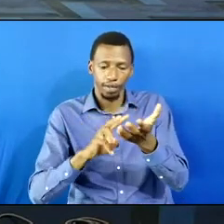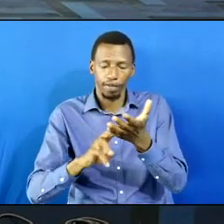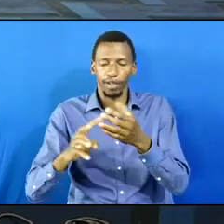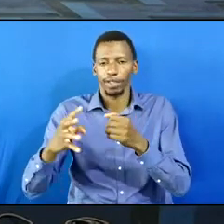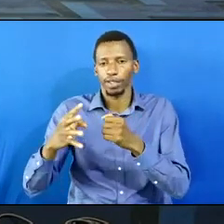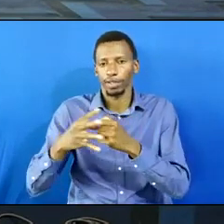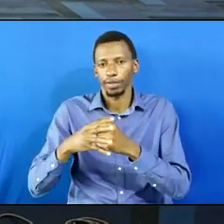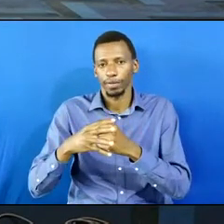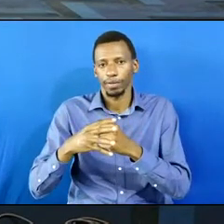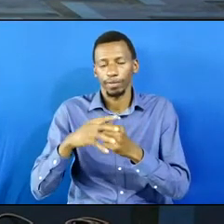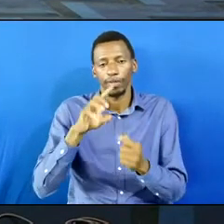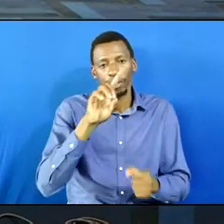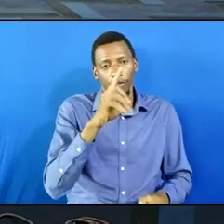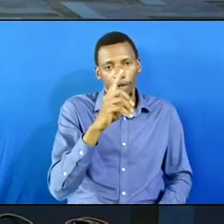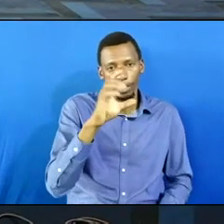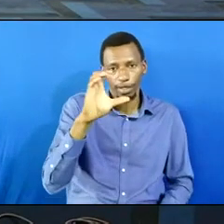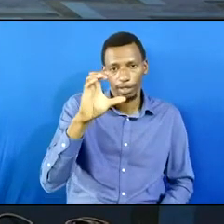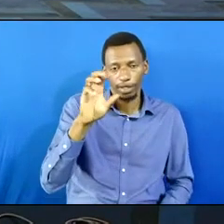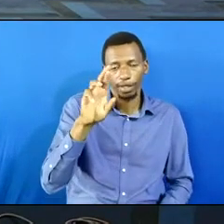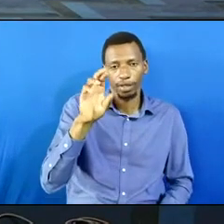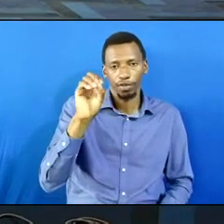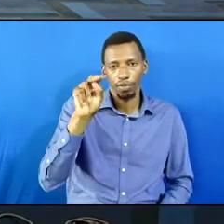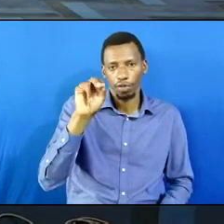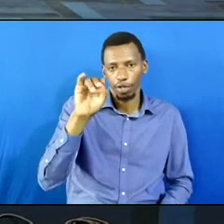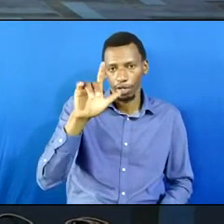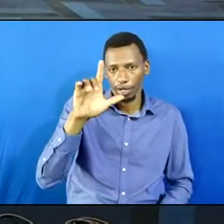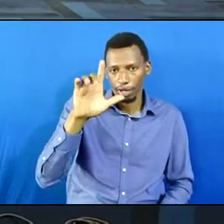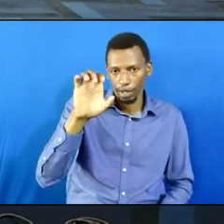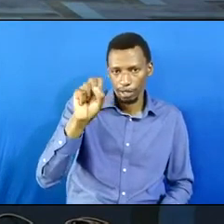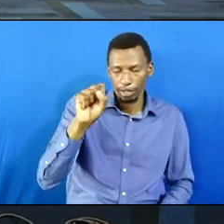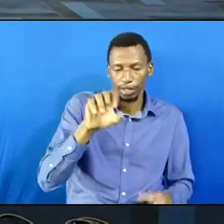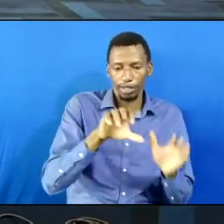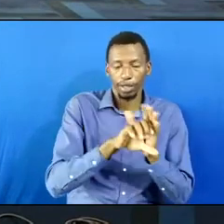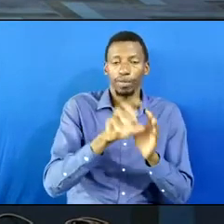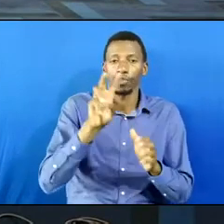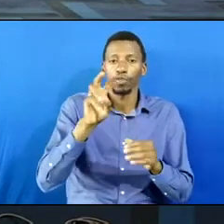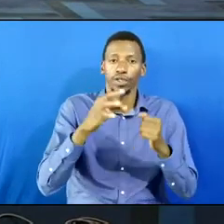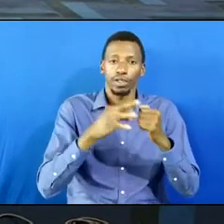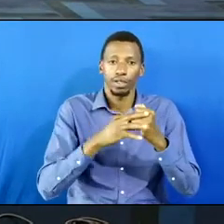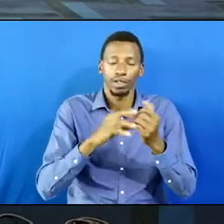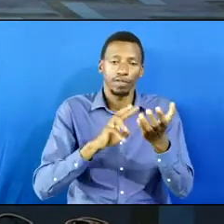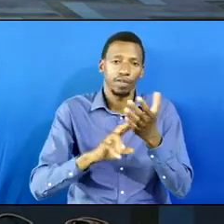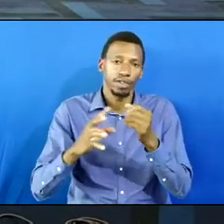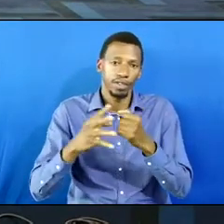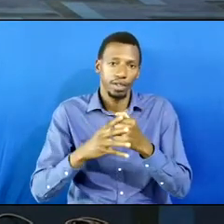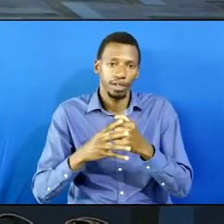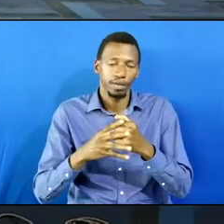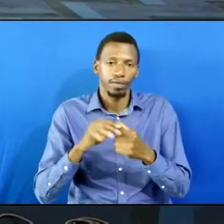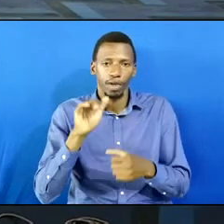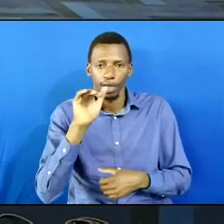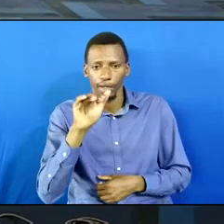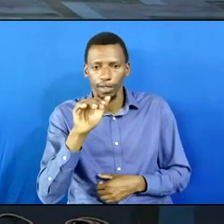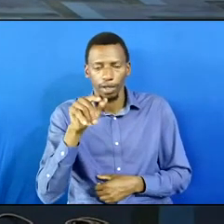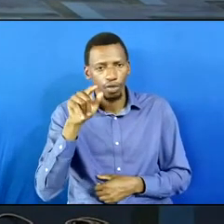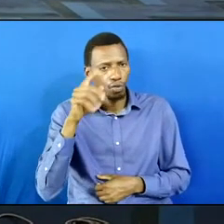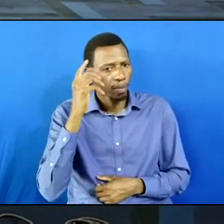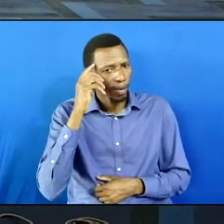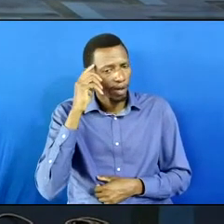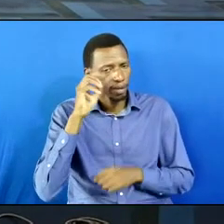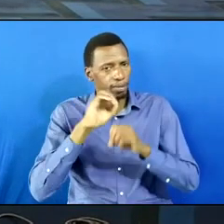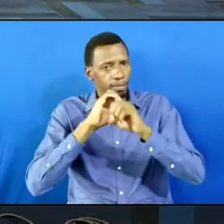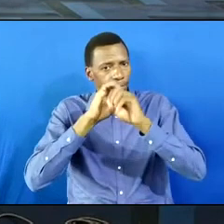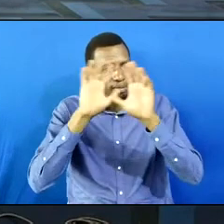1 Chronicles chapter 28, verse 9, the Bible says, and you, Solomon, my son, know thou the God of thy